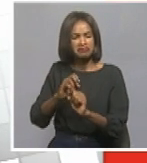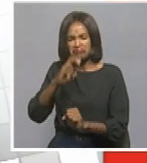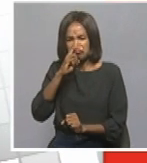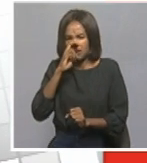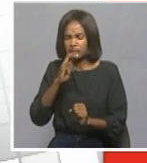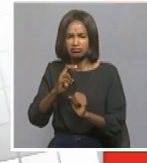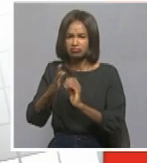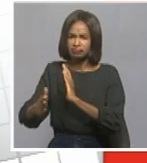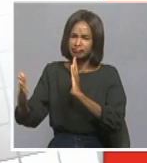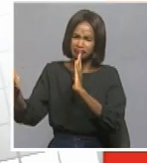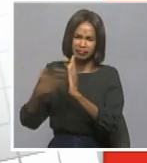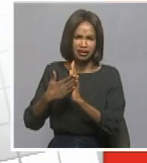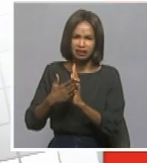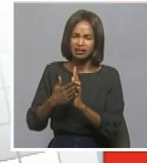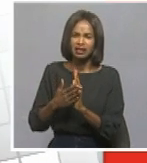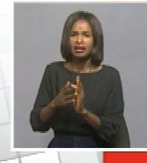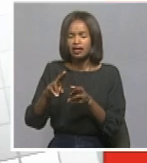use of